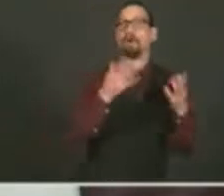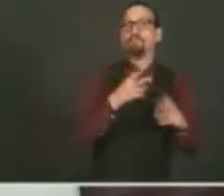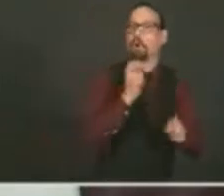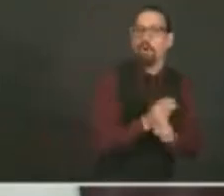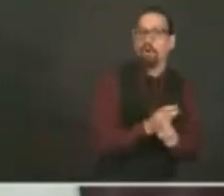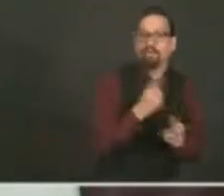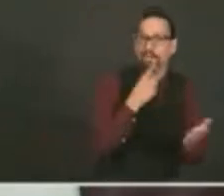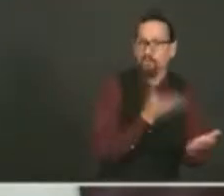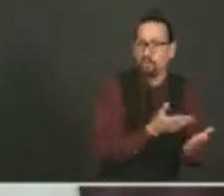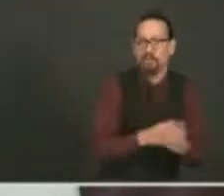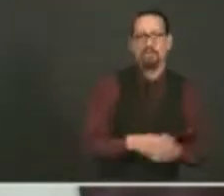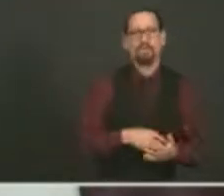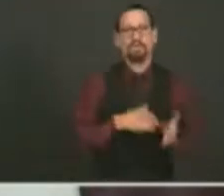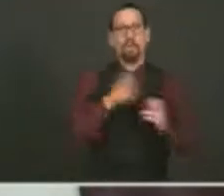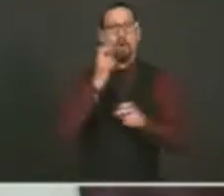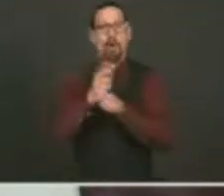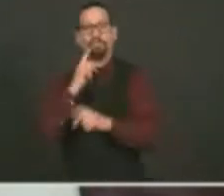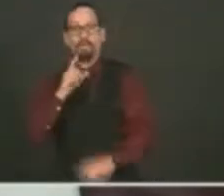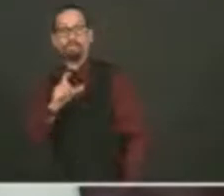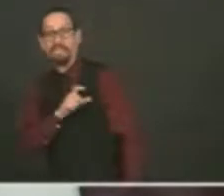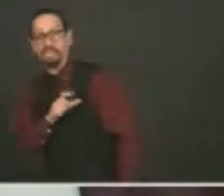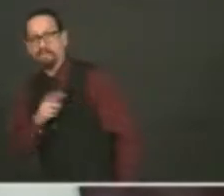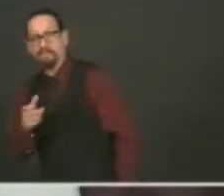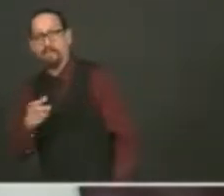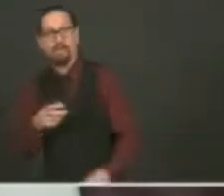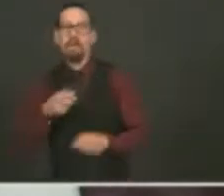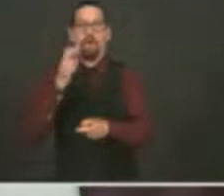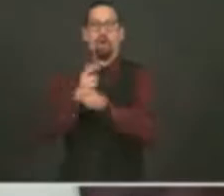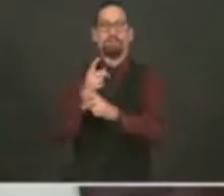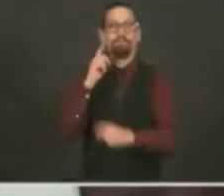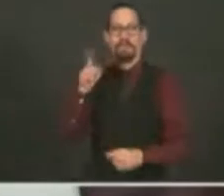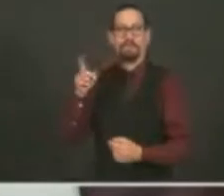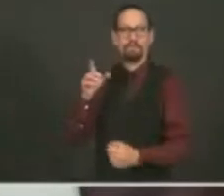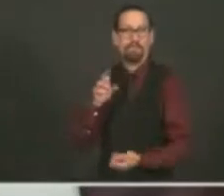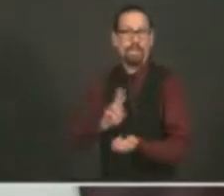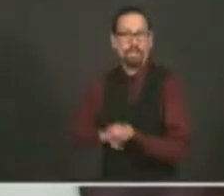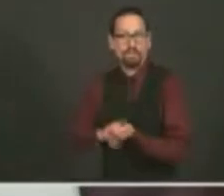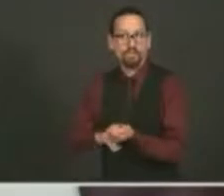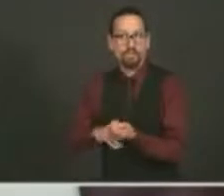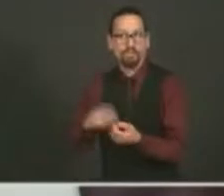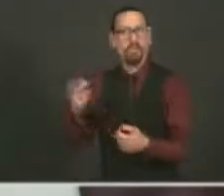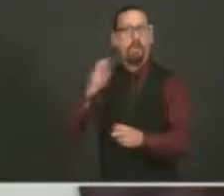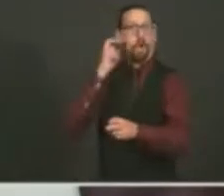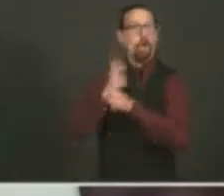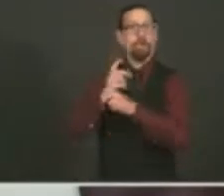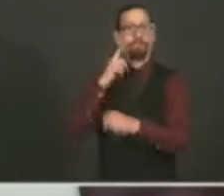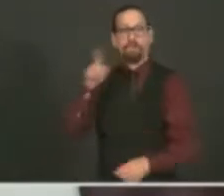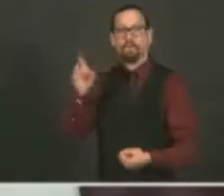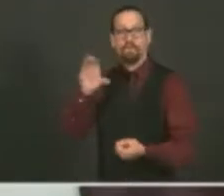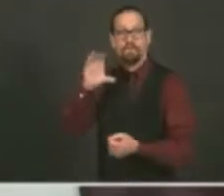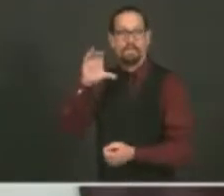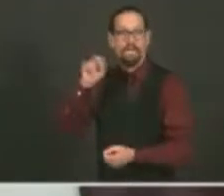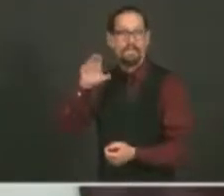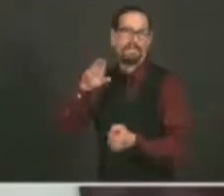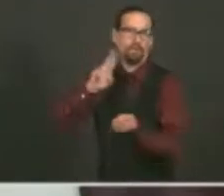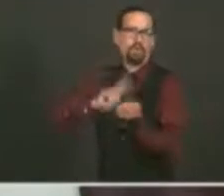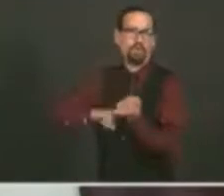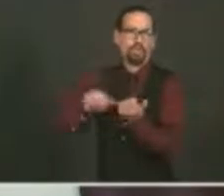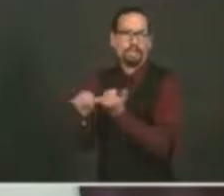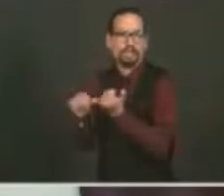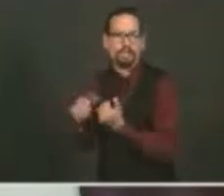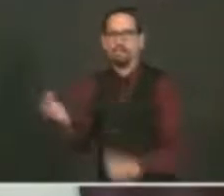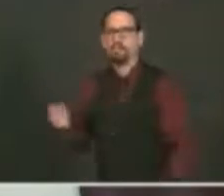be a nurse. It's hard to be a CNA in a nursing home. So we're doing everything in Providence, you know, we